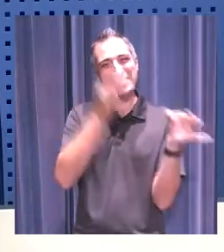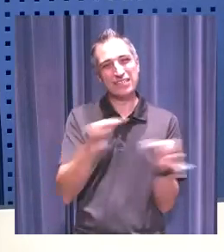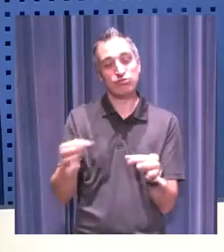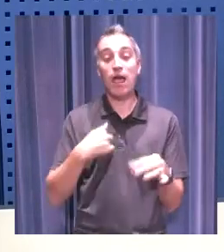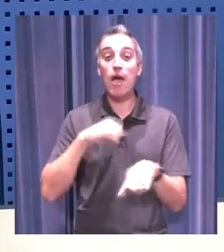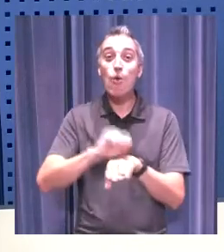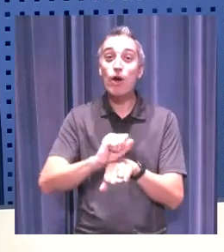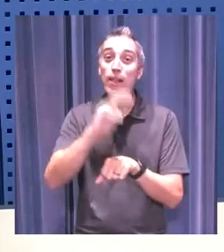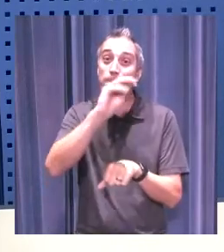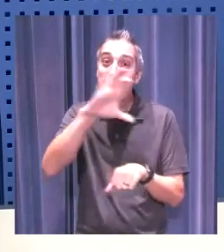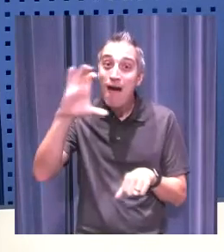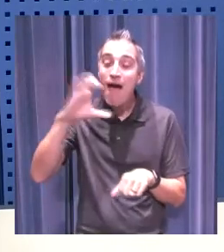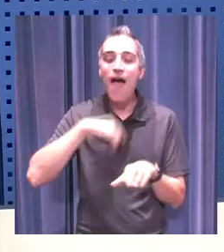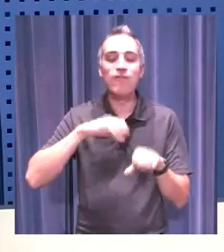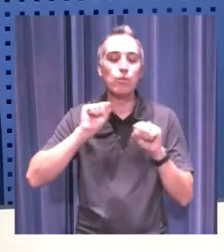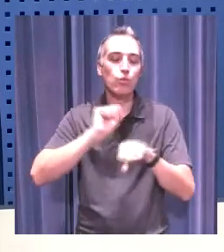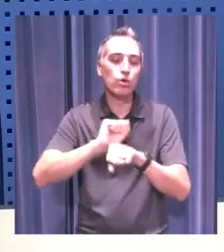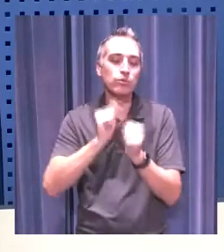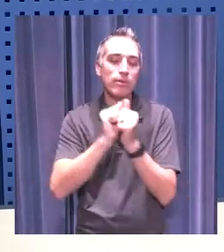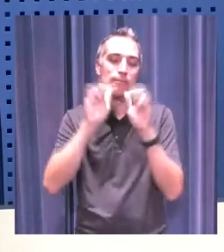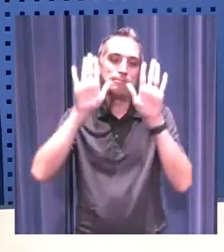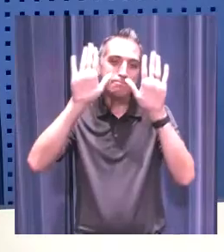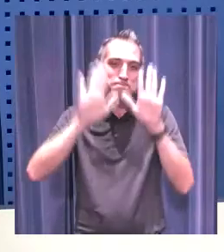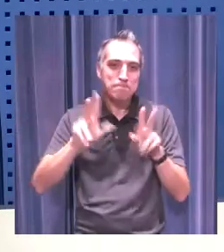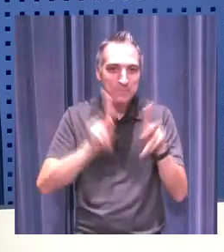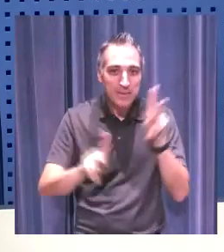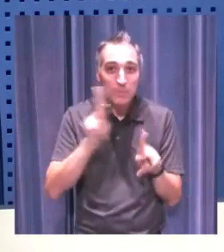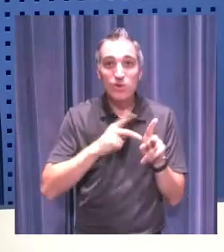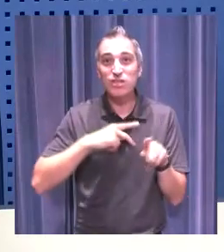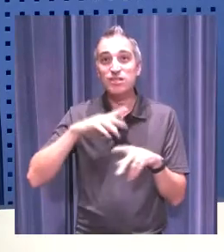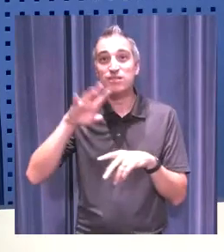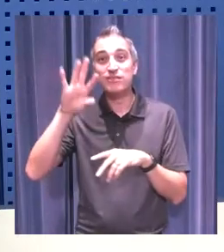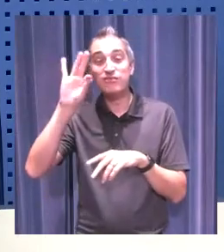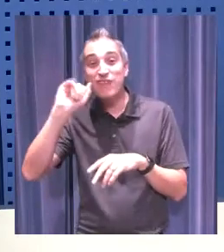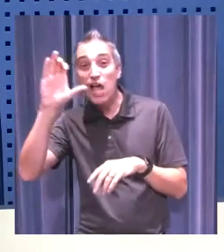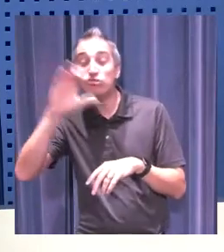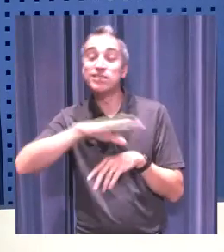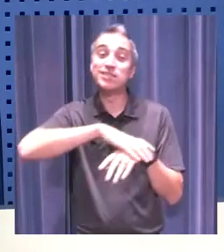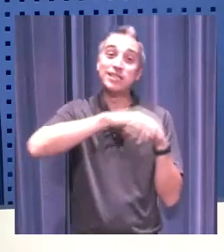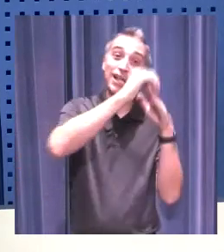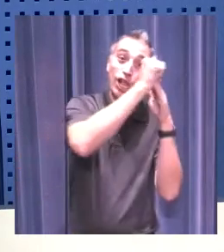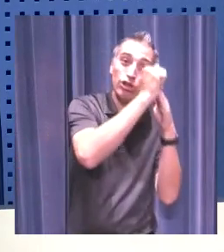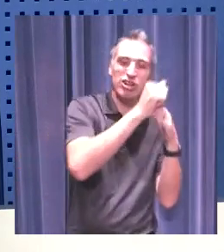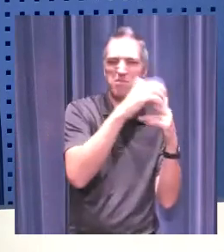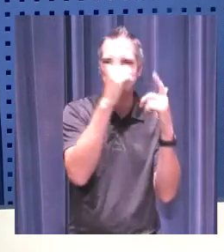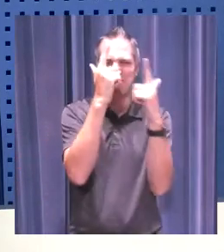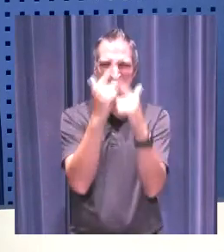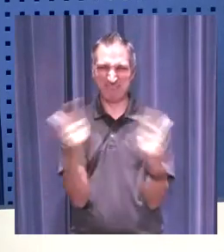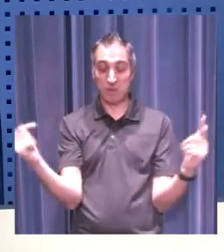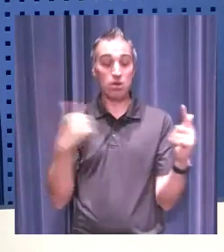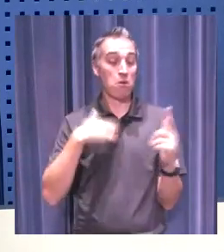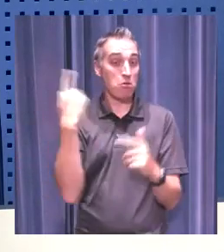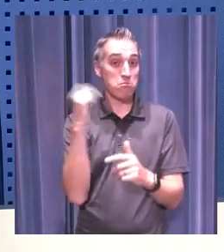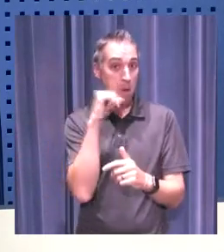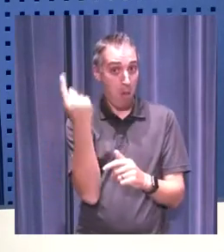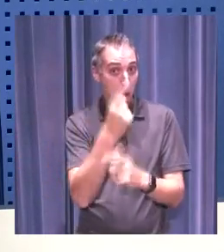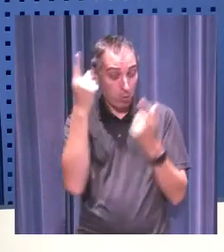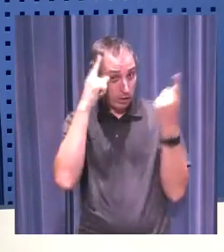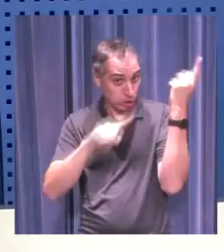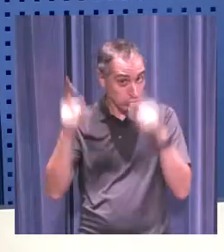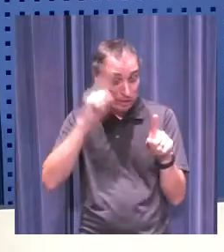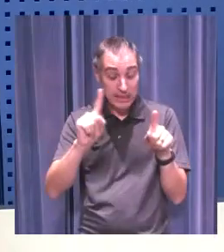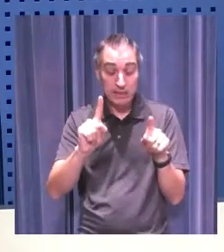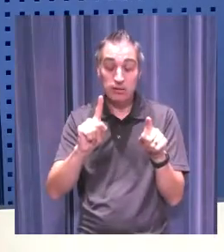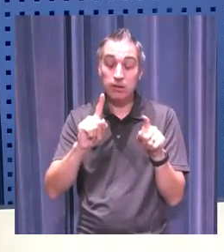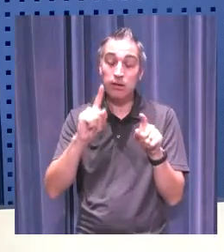people, from leadership to faculty to all corners of our staff. And while we may not always agree on every action